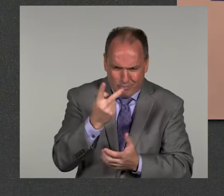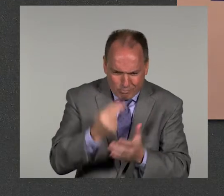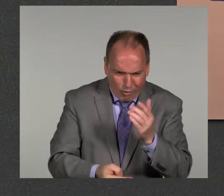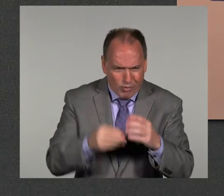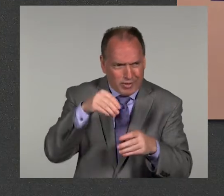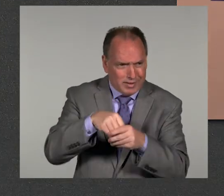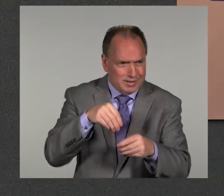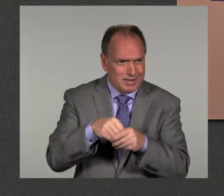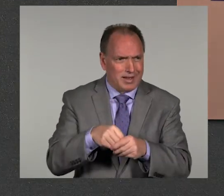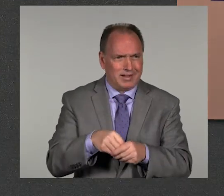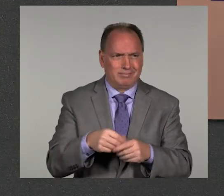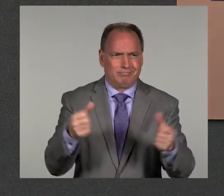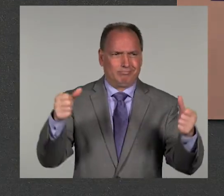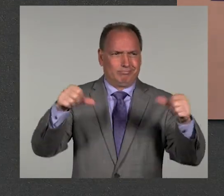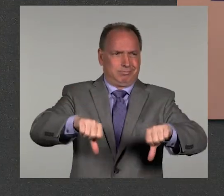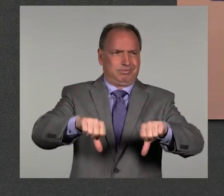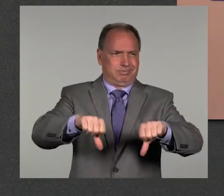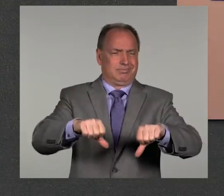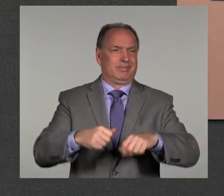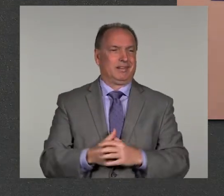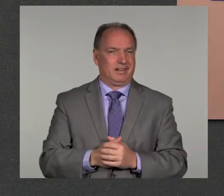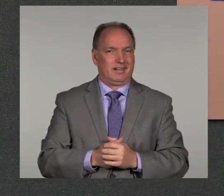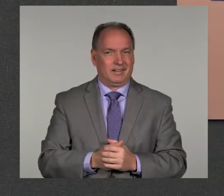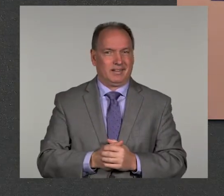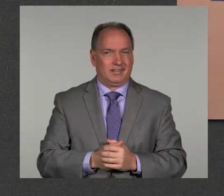shell? No.